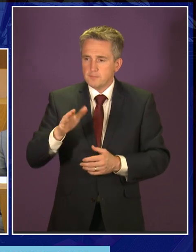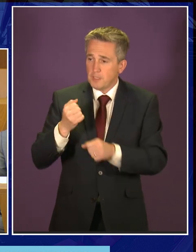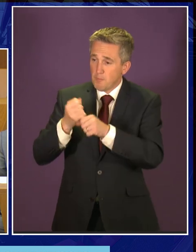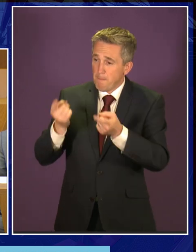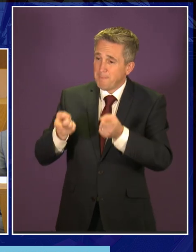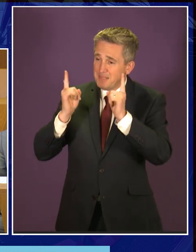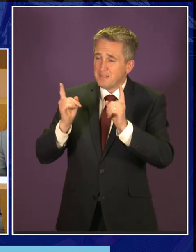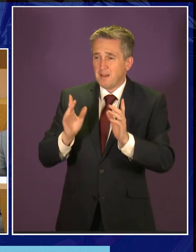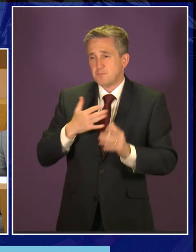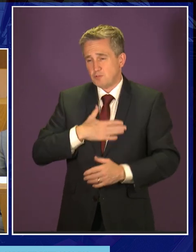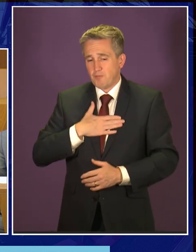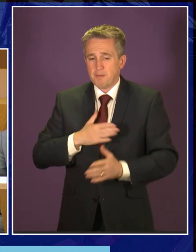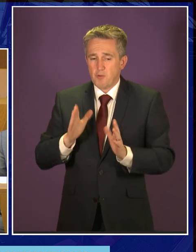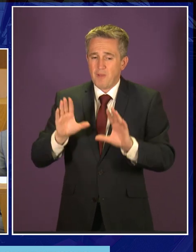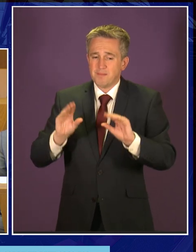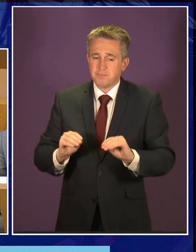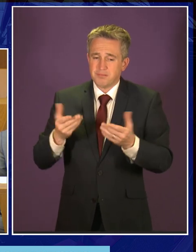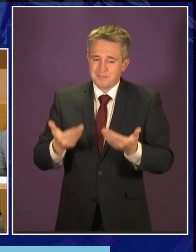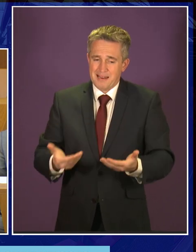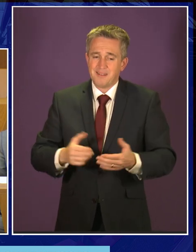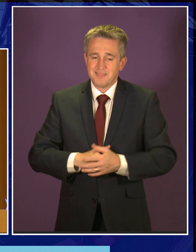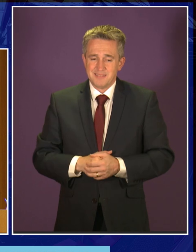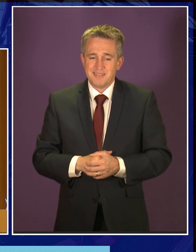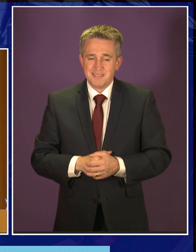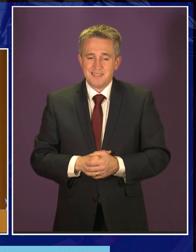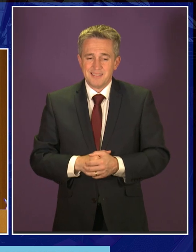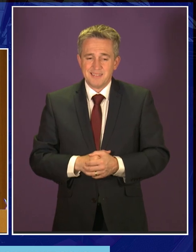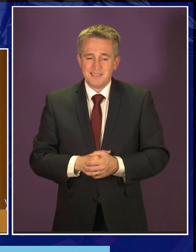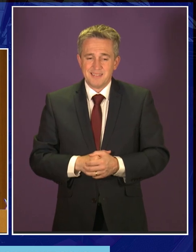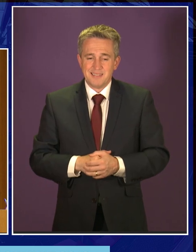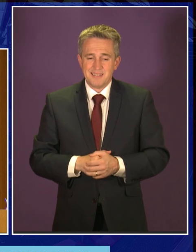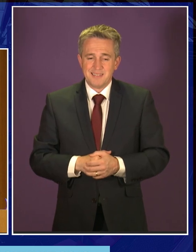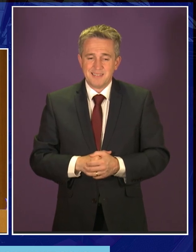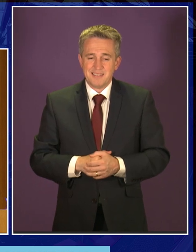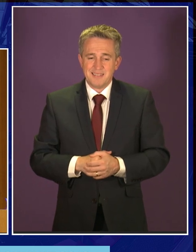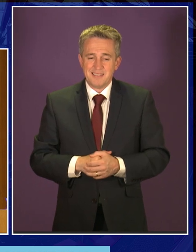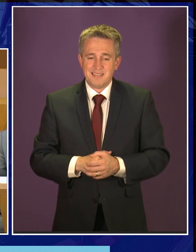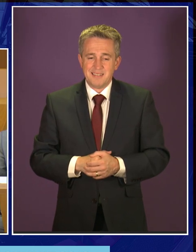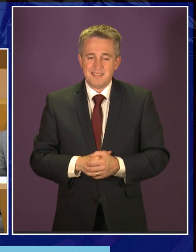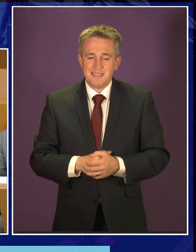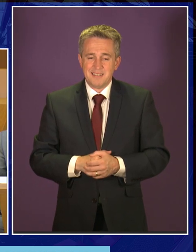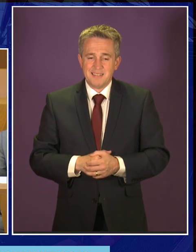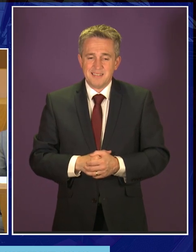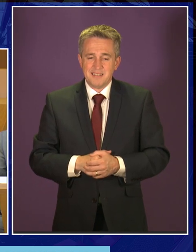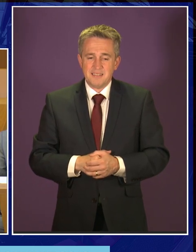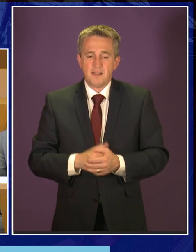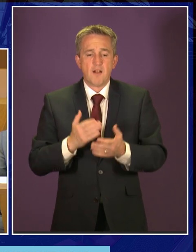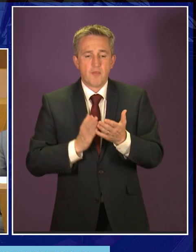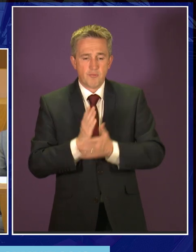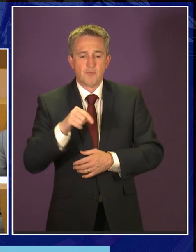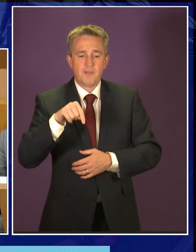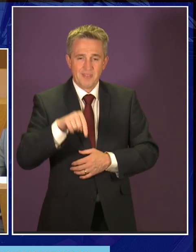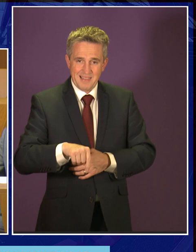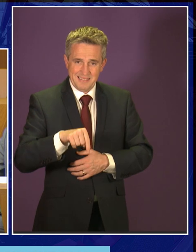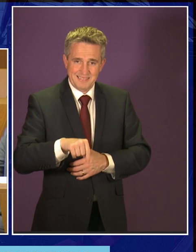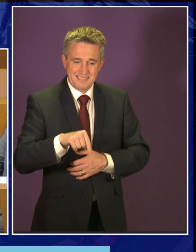I'm sorry, but I'm going to have to ask you to conclude your remarks at that point. Okay. Through these three main values, autonomy,